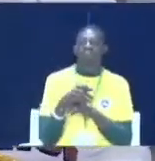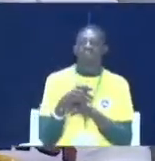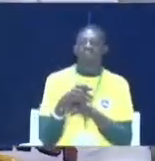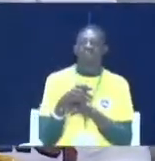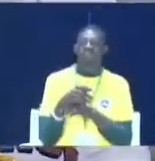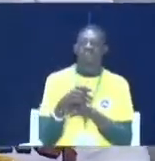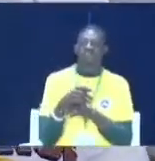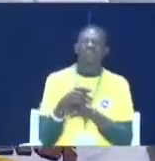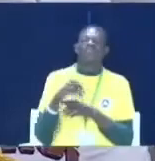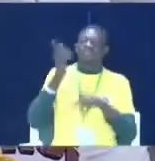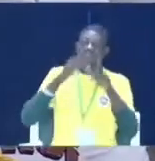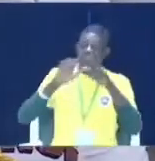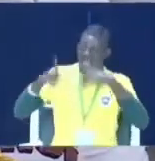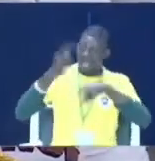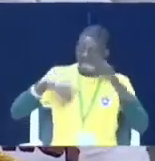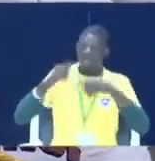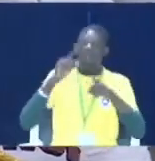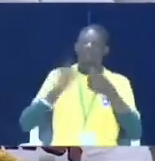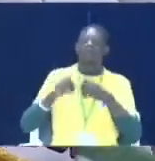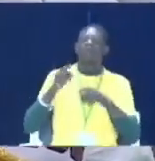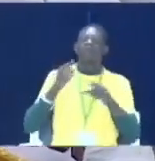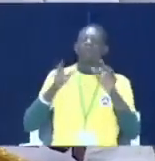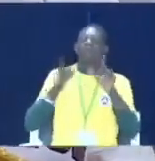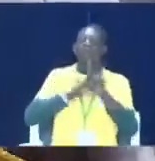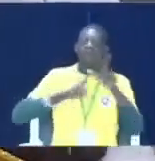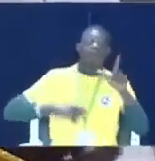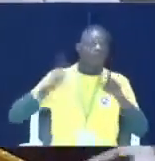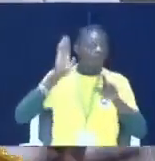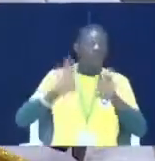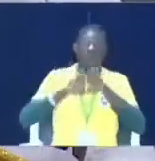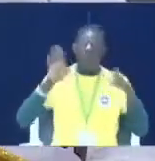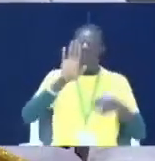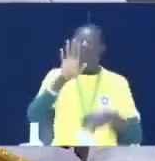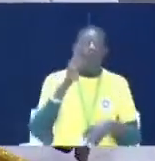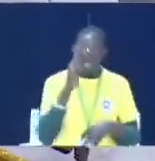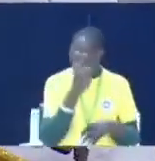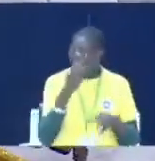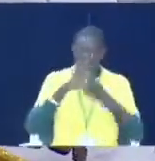Tell somebody beside you, say the Lord will open your eyes.